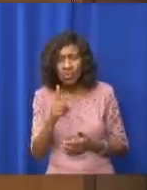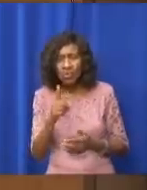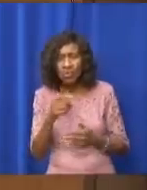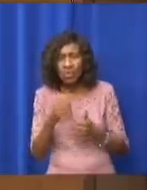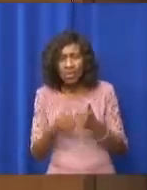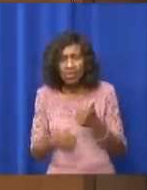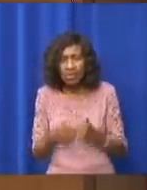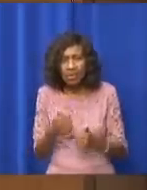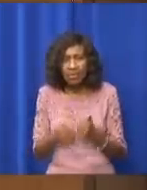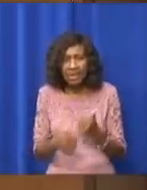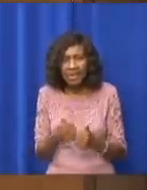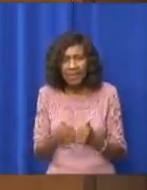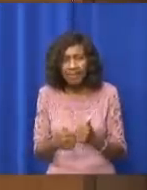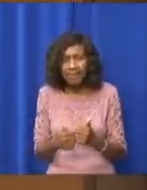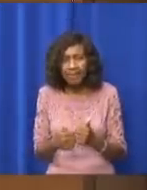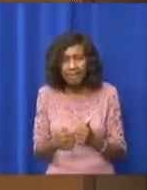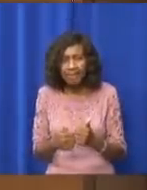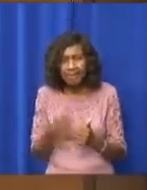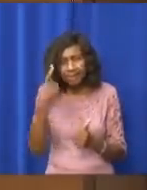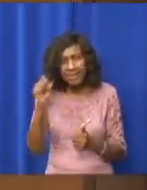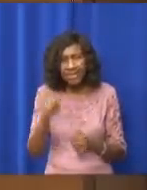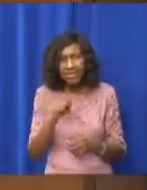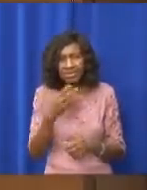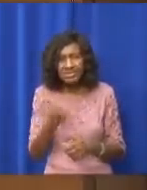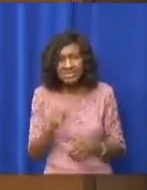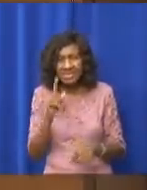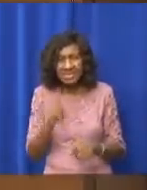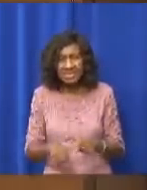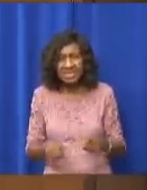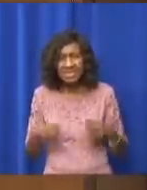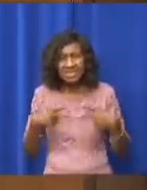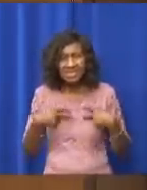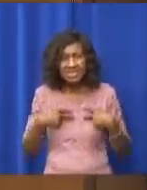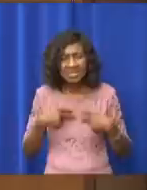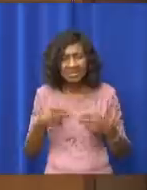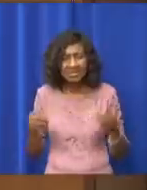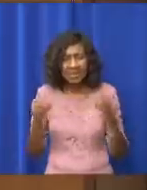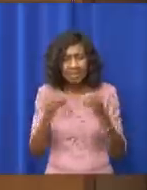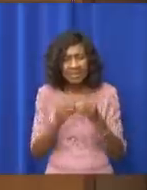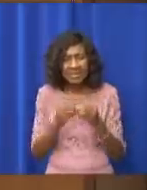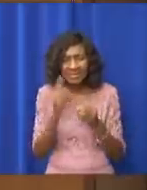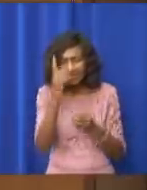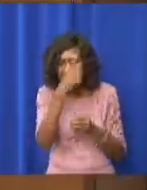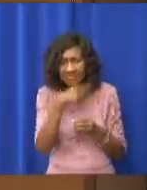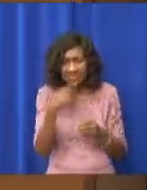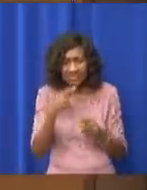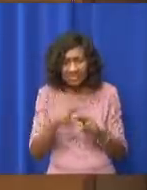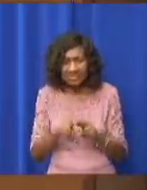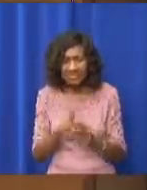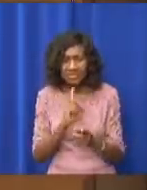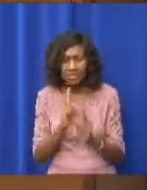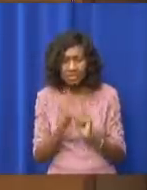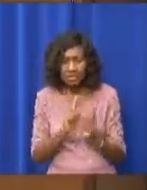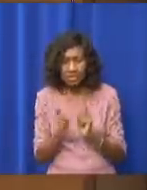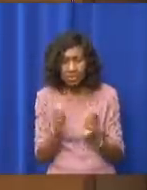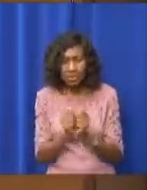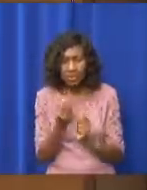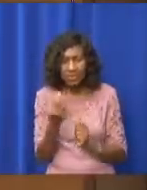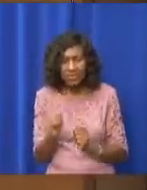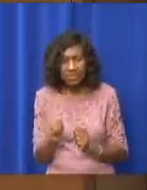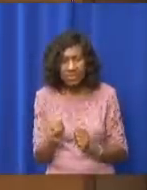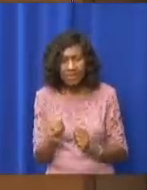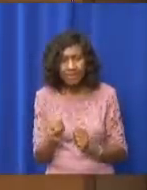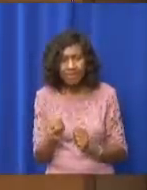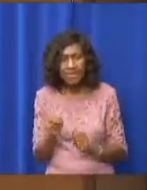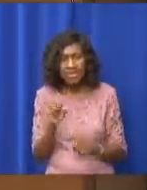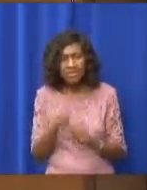the inability to have face-to-face meetings and to physically assist persons with the application process. So it has taken